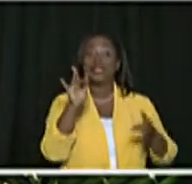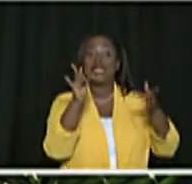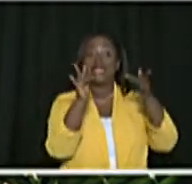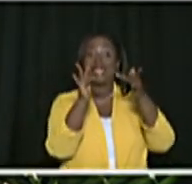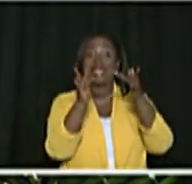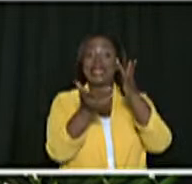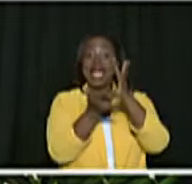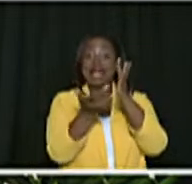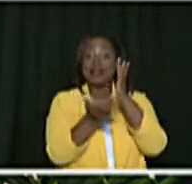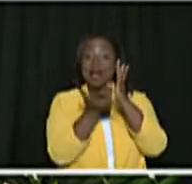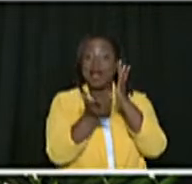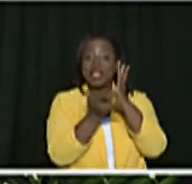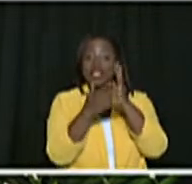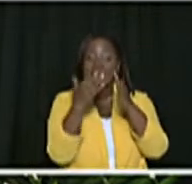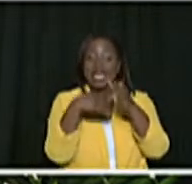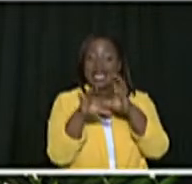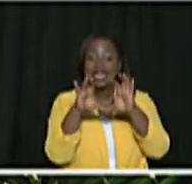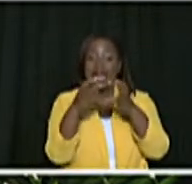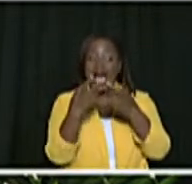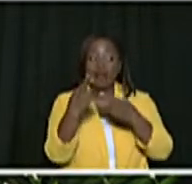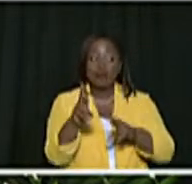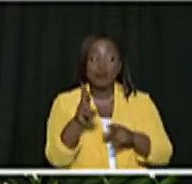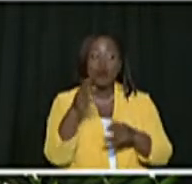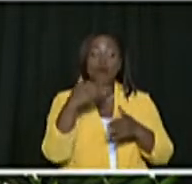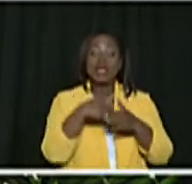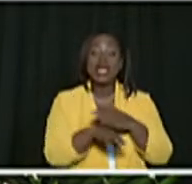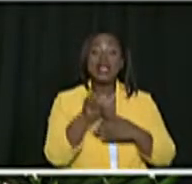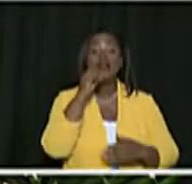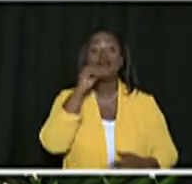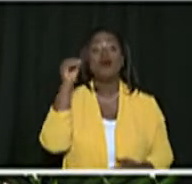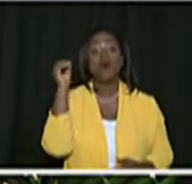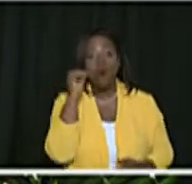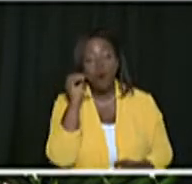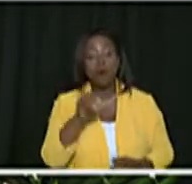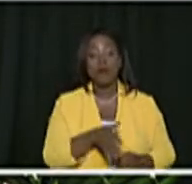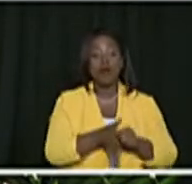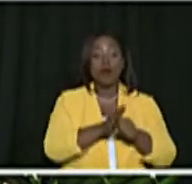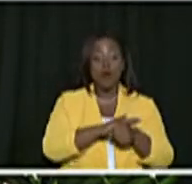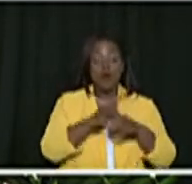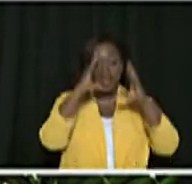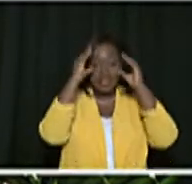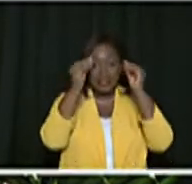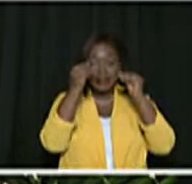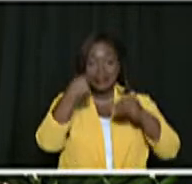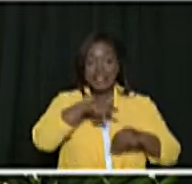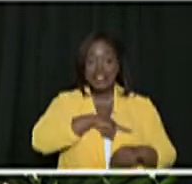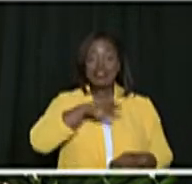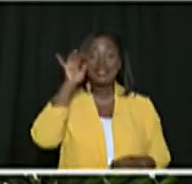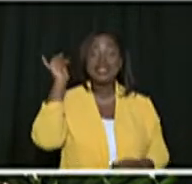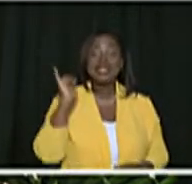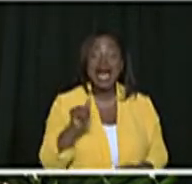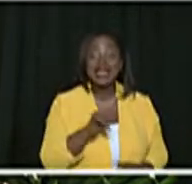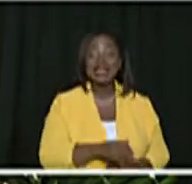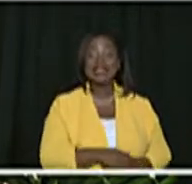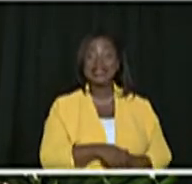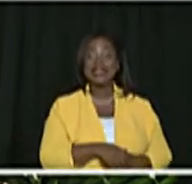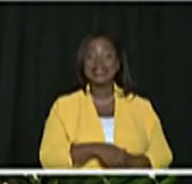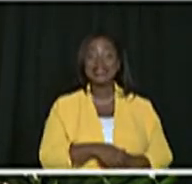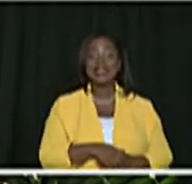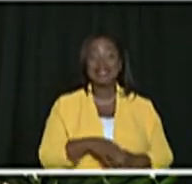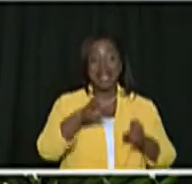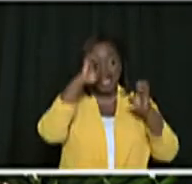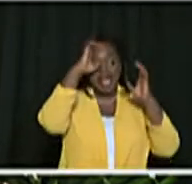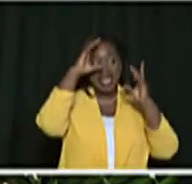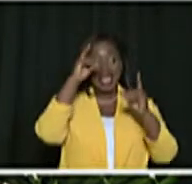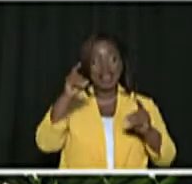the classrooms and also within the home. Right. COVID has taught us that, even more importantly, education is not just the purview